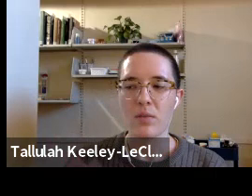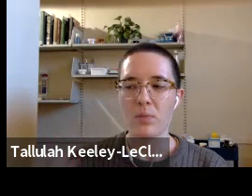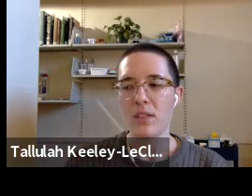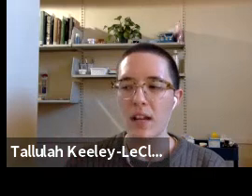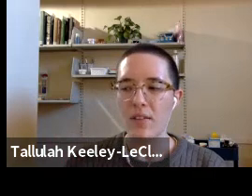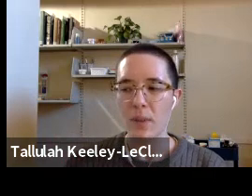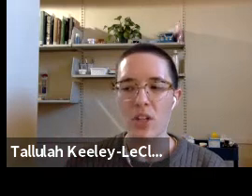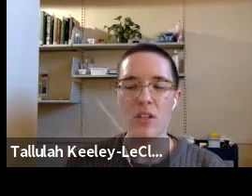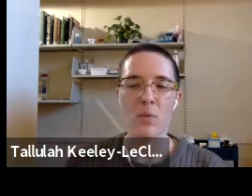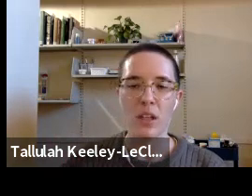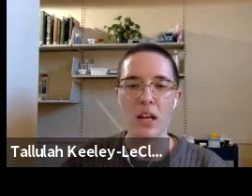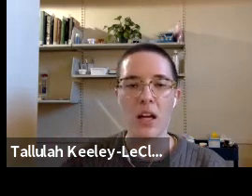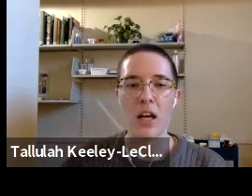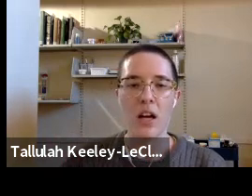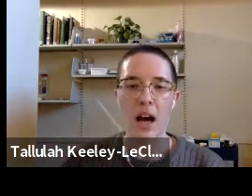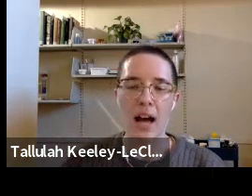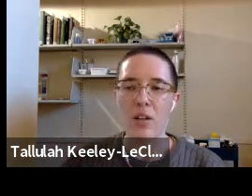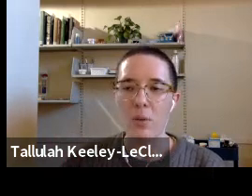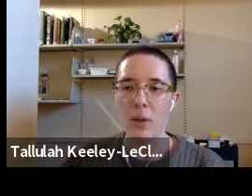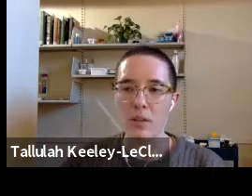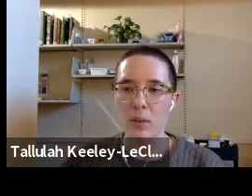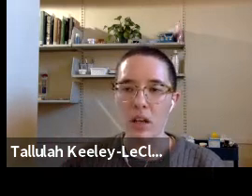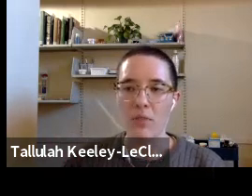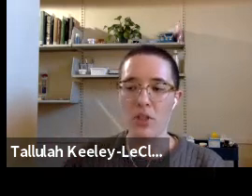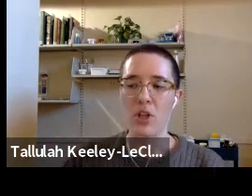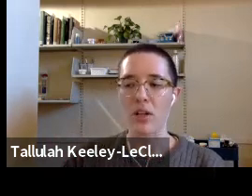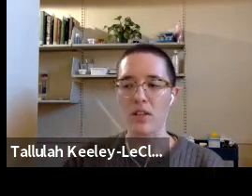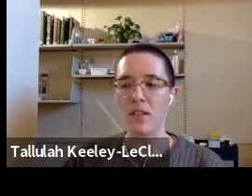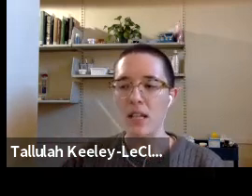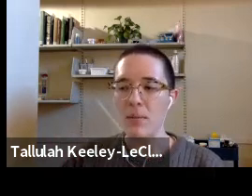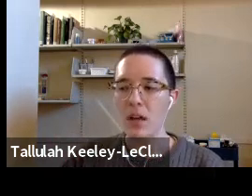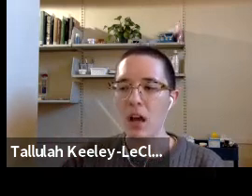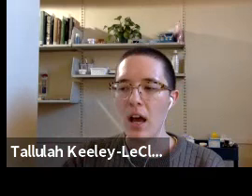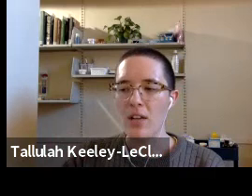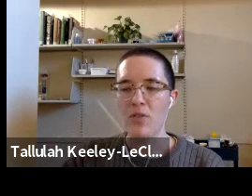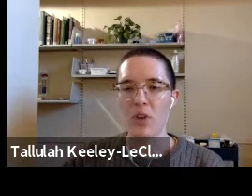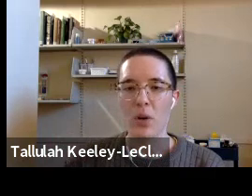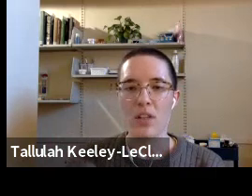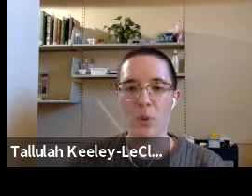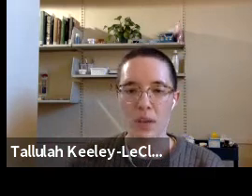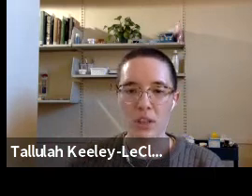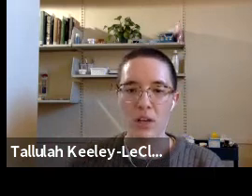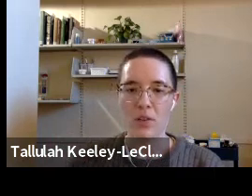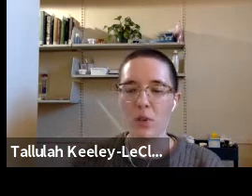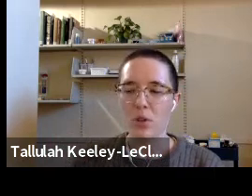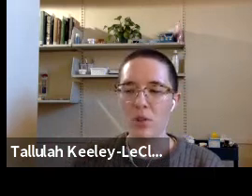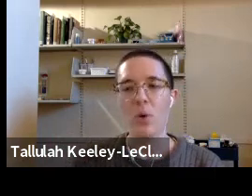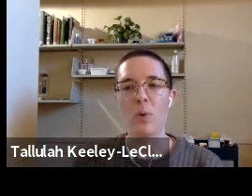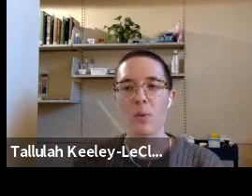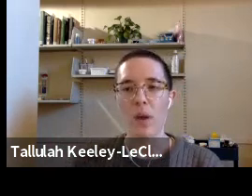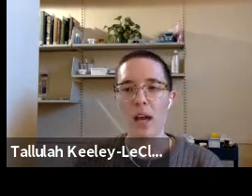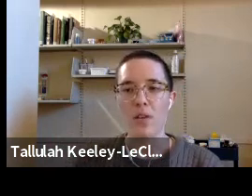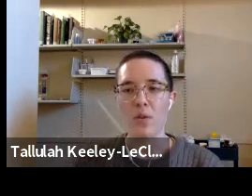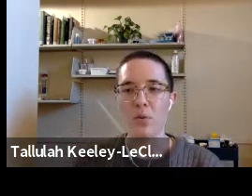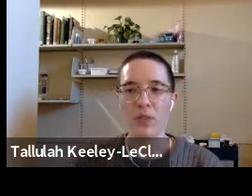these kind of expansions really added to the responsibility of Pinchot and his team. And so his formation of the forestry school